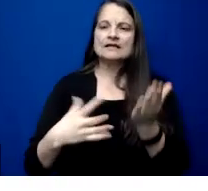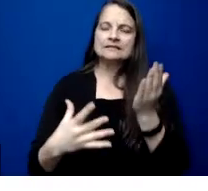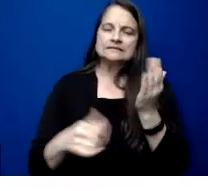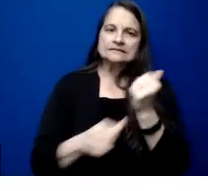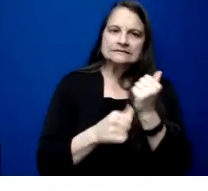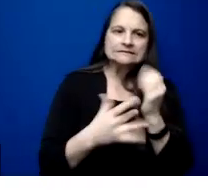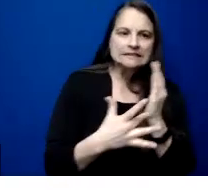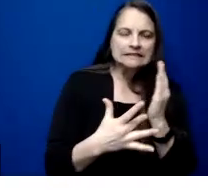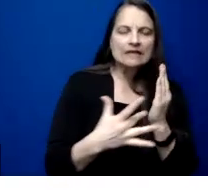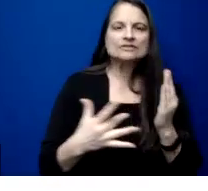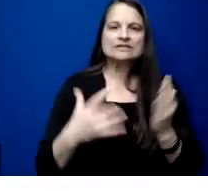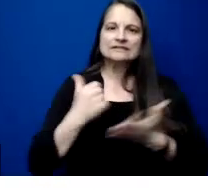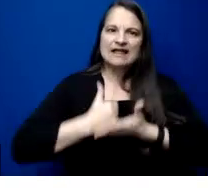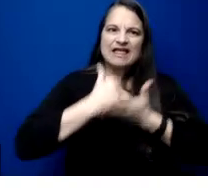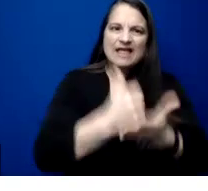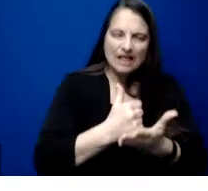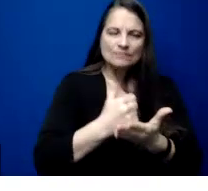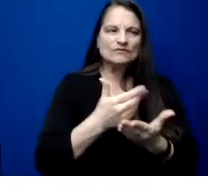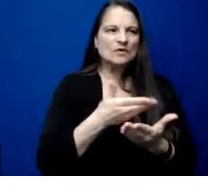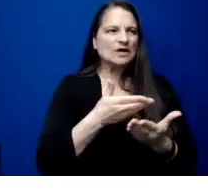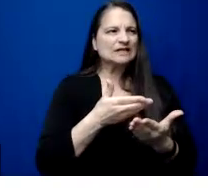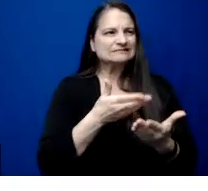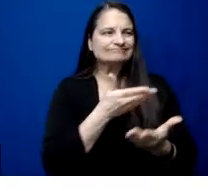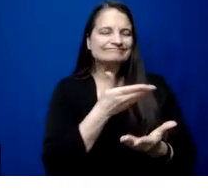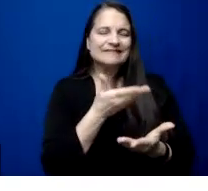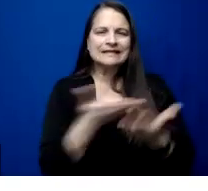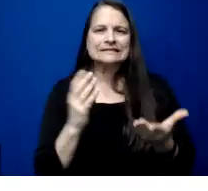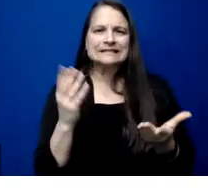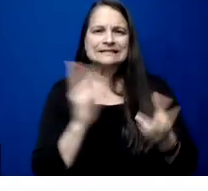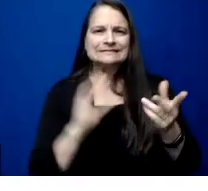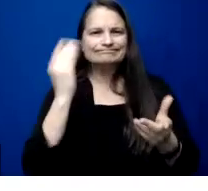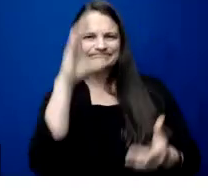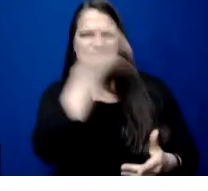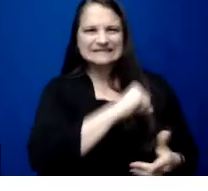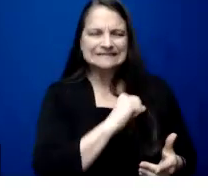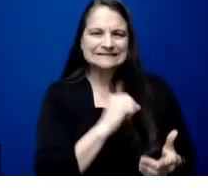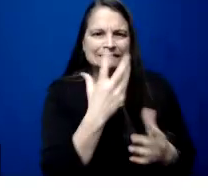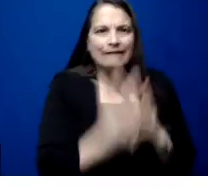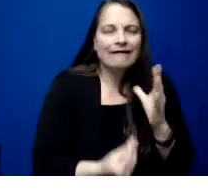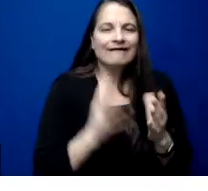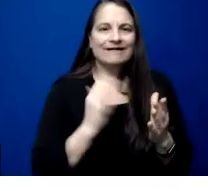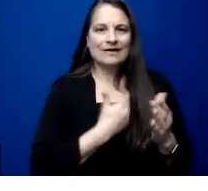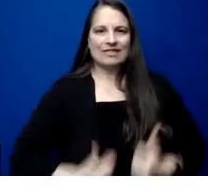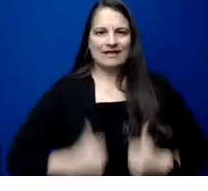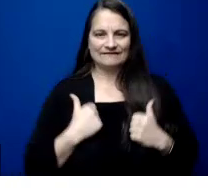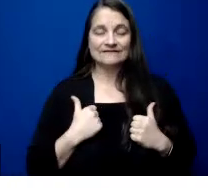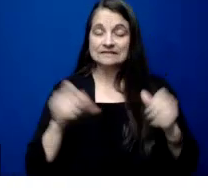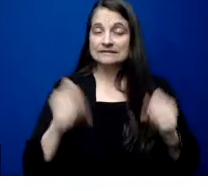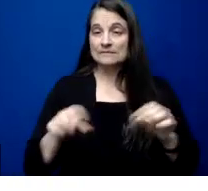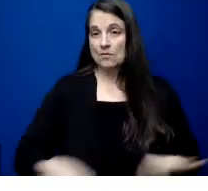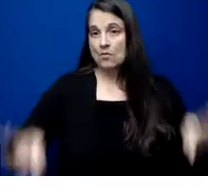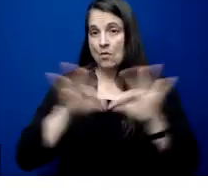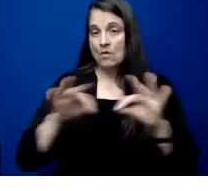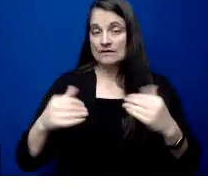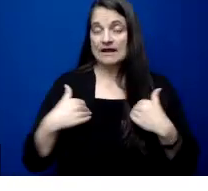helpful to fill in gap areas in our life, can also be a critical component of us having experiences